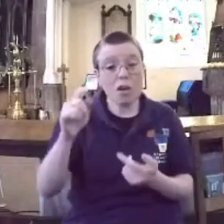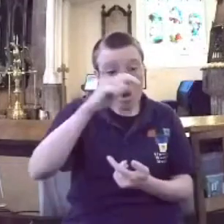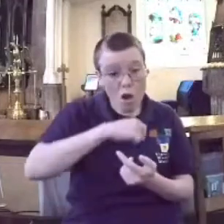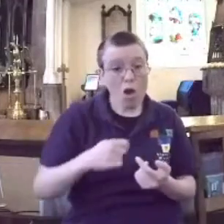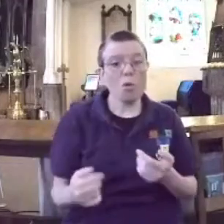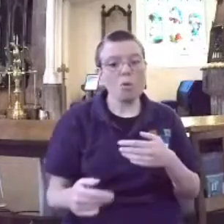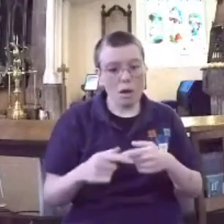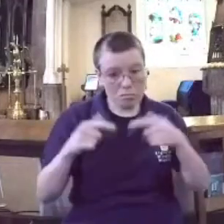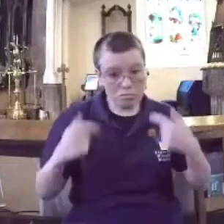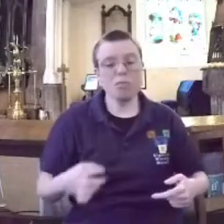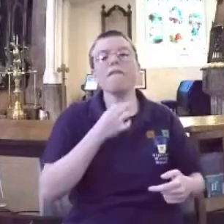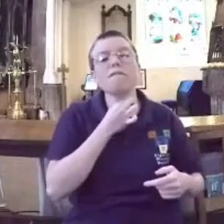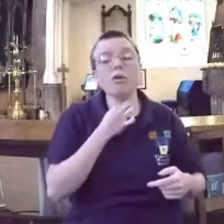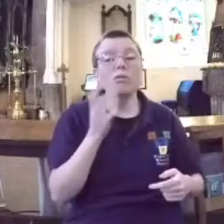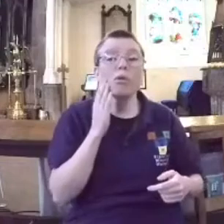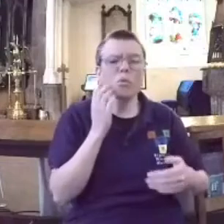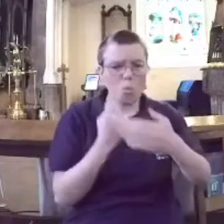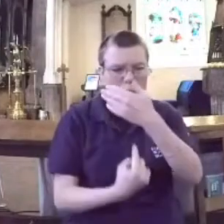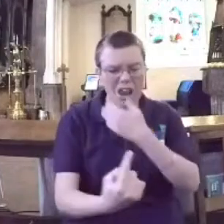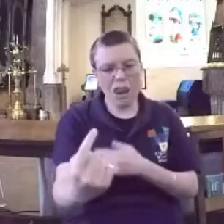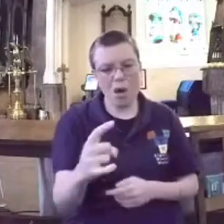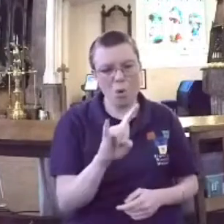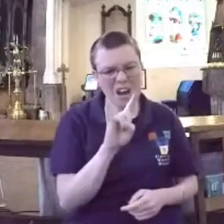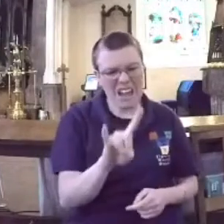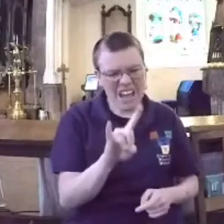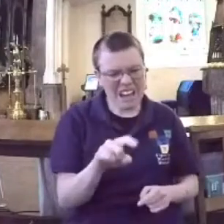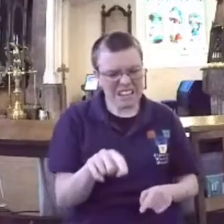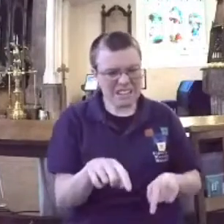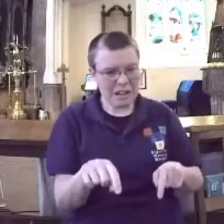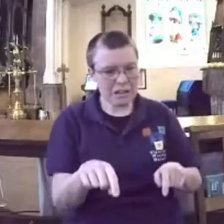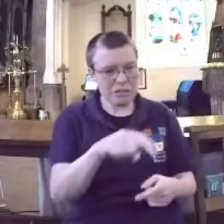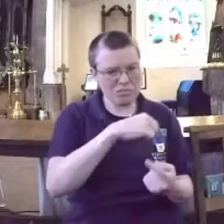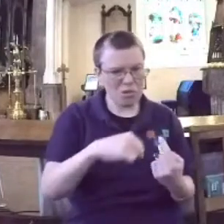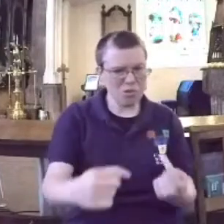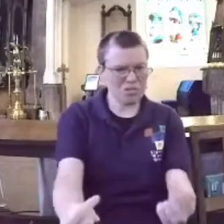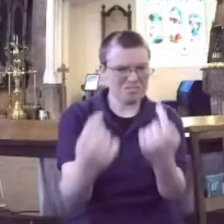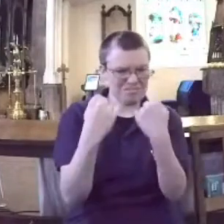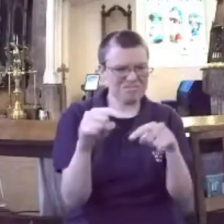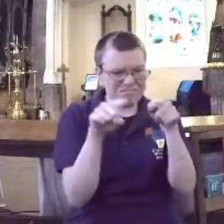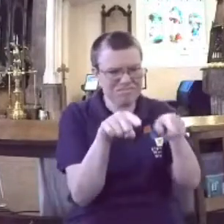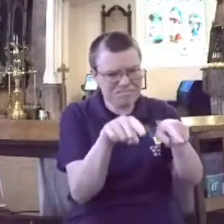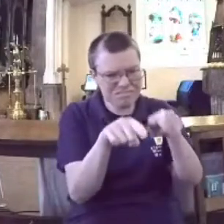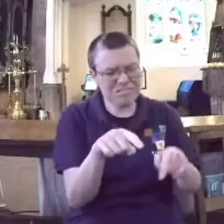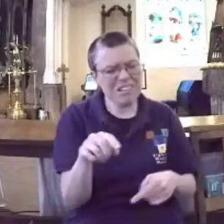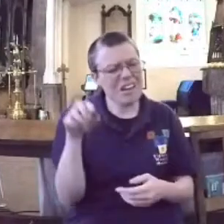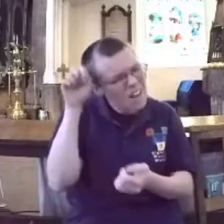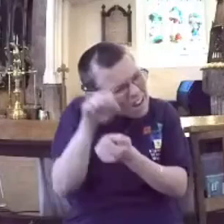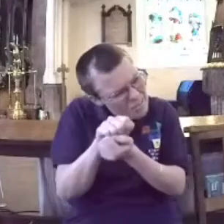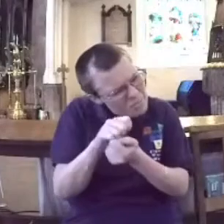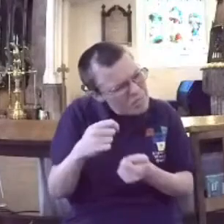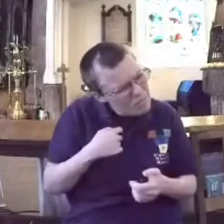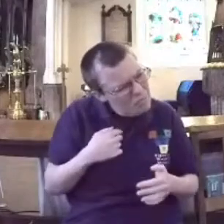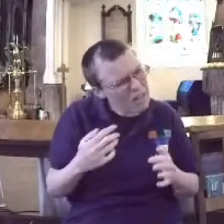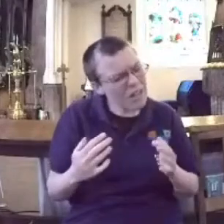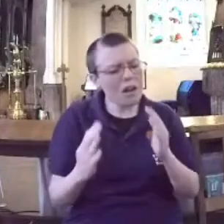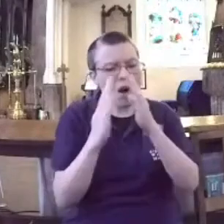under attack from Satan. I'm a member of a home group, and when I was finding prayer difficult, I